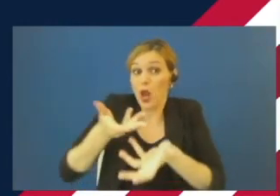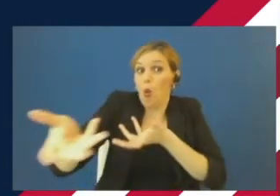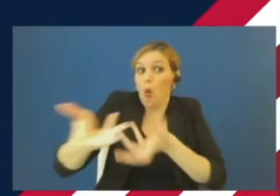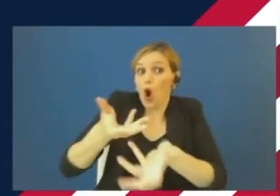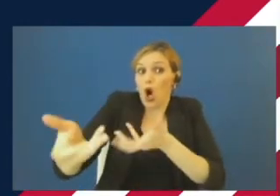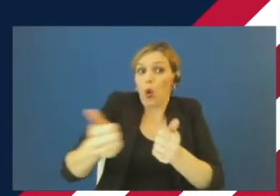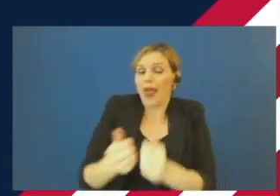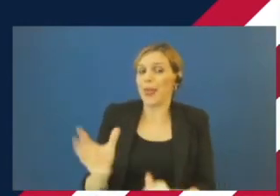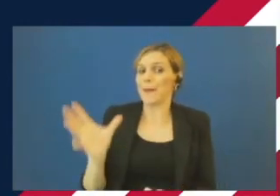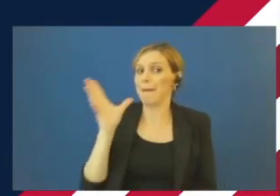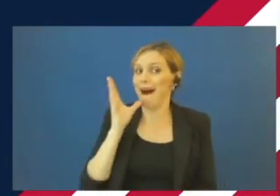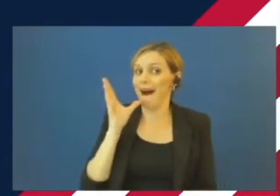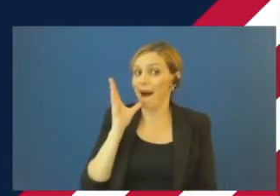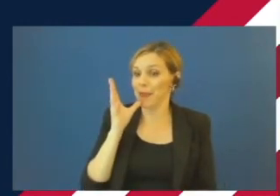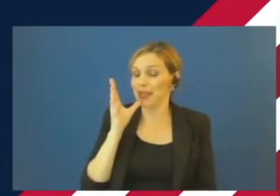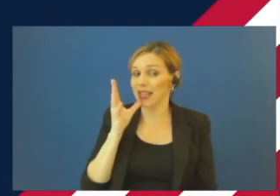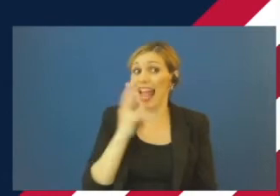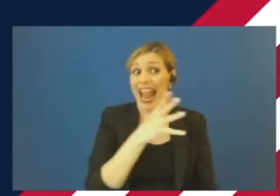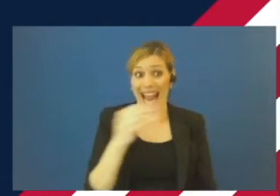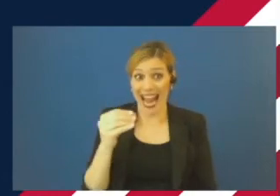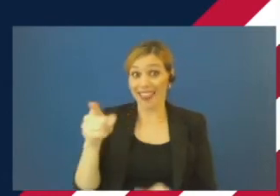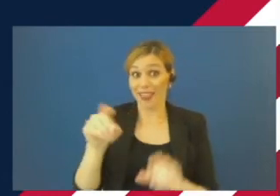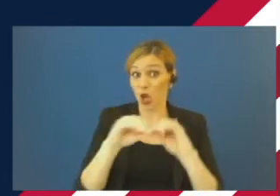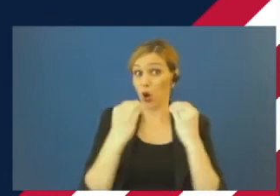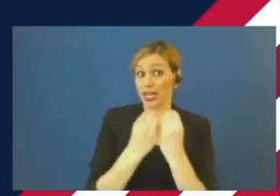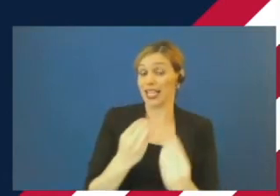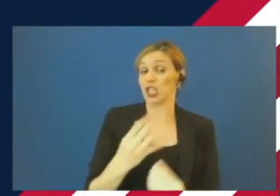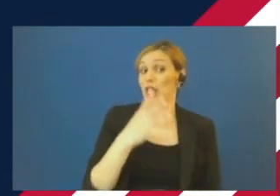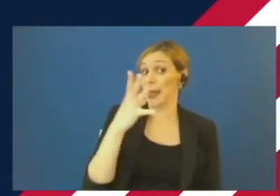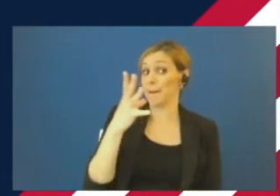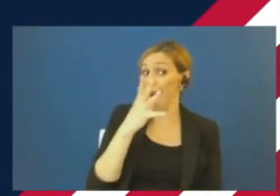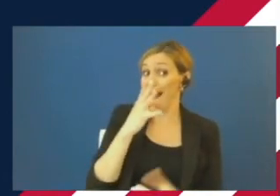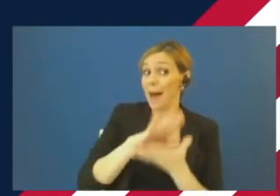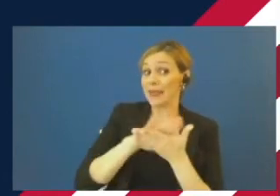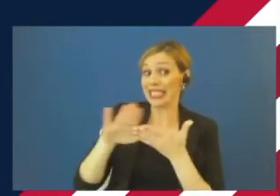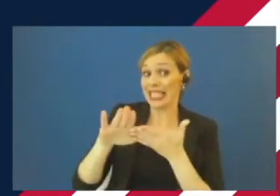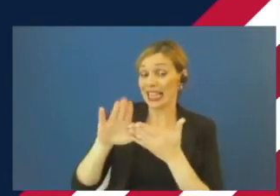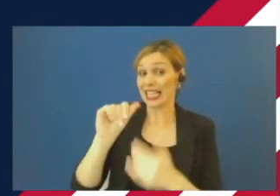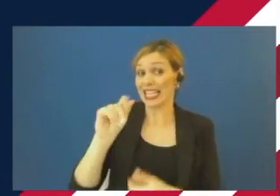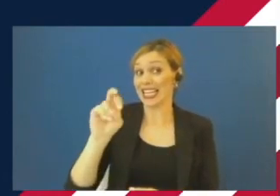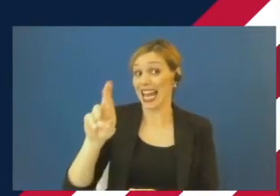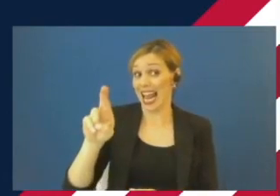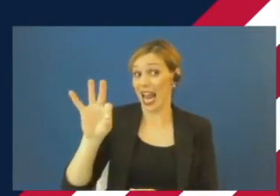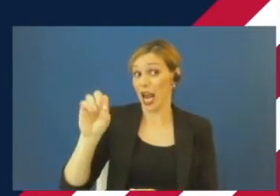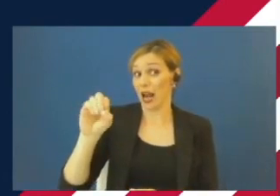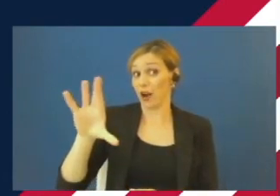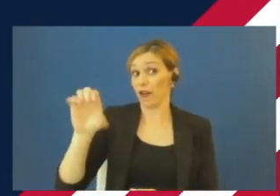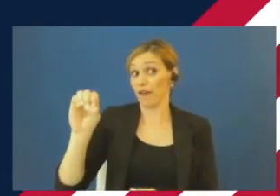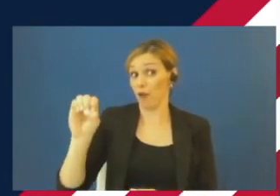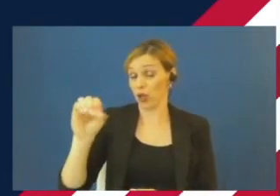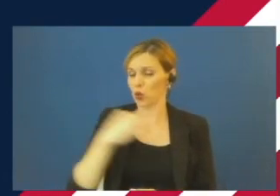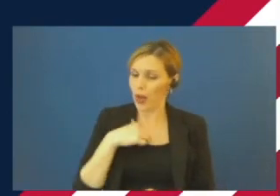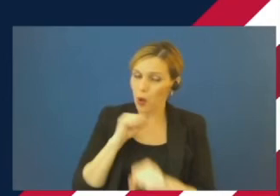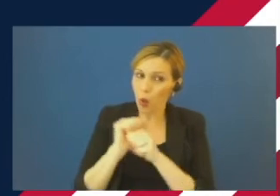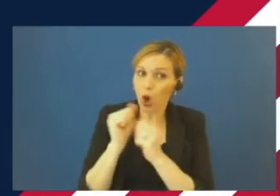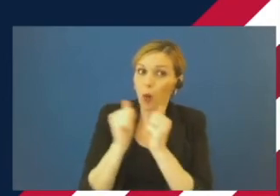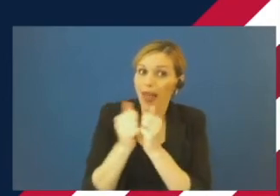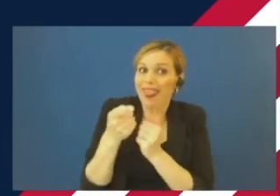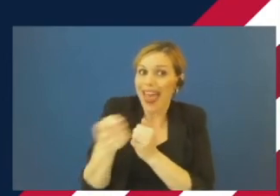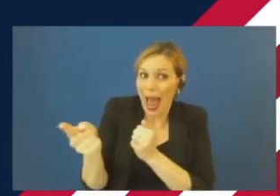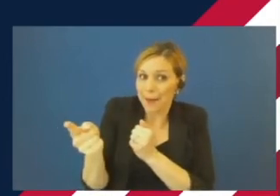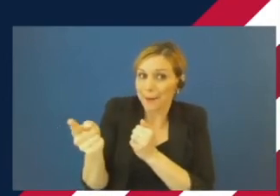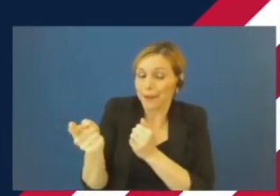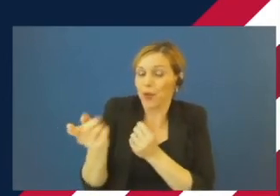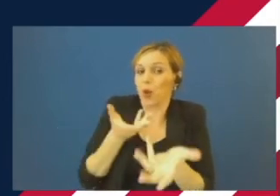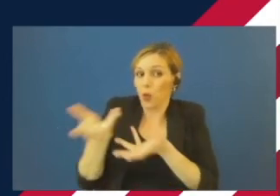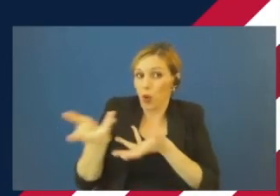Clean Air Force, and I heard Heather Toney speak earlier so eloquently about it. We work with the forces, and when our